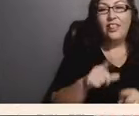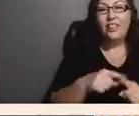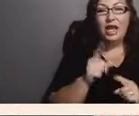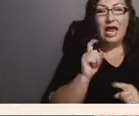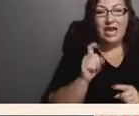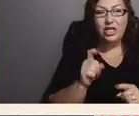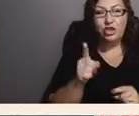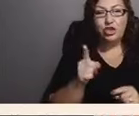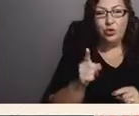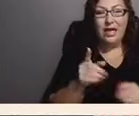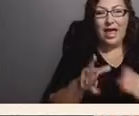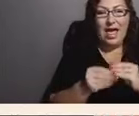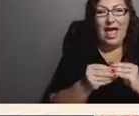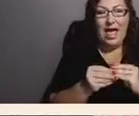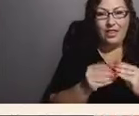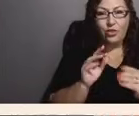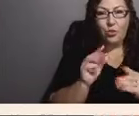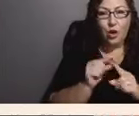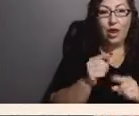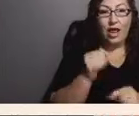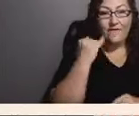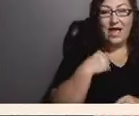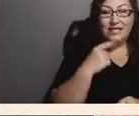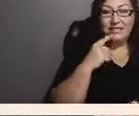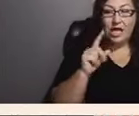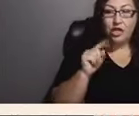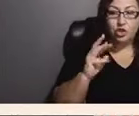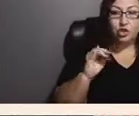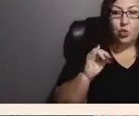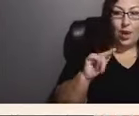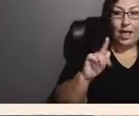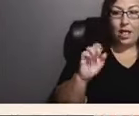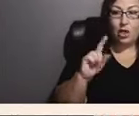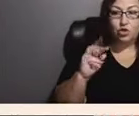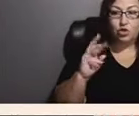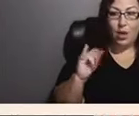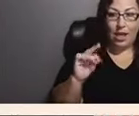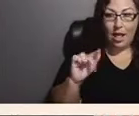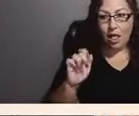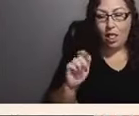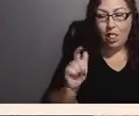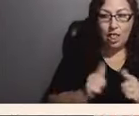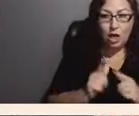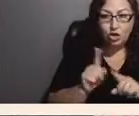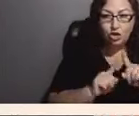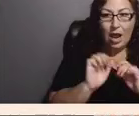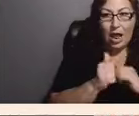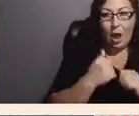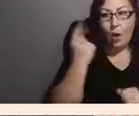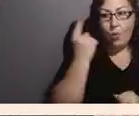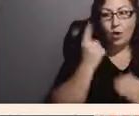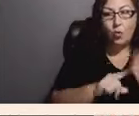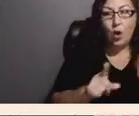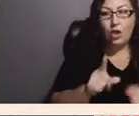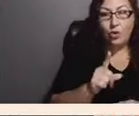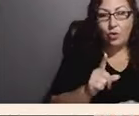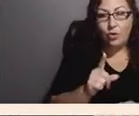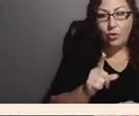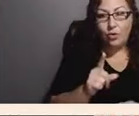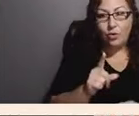if I were to sing, "Twinkle, twinkle, little star, how I wonder what you